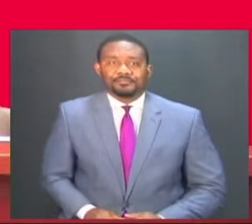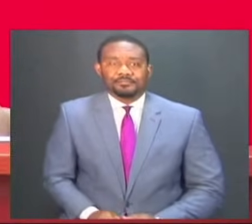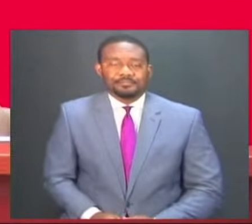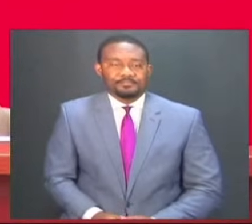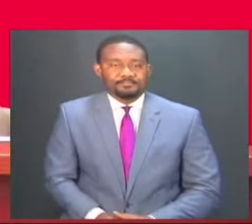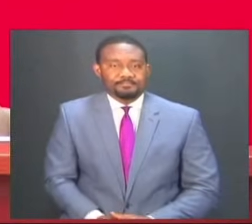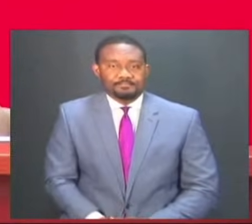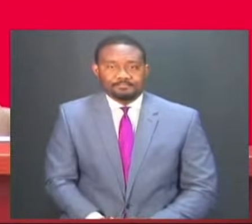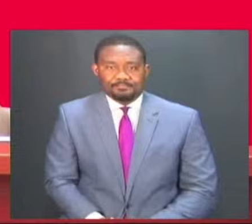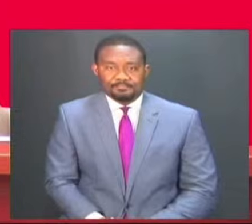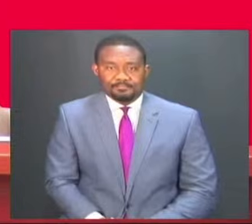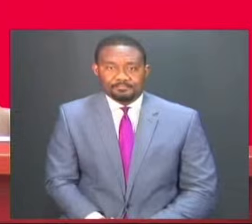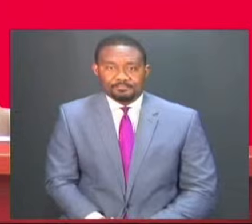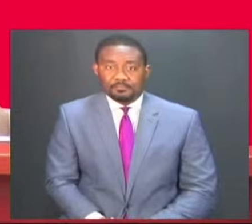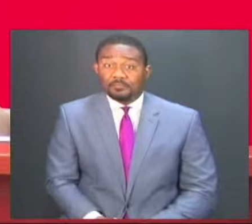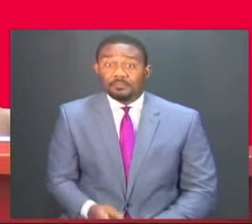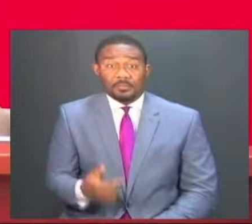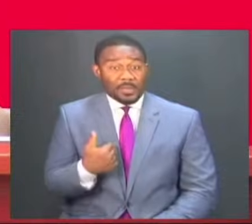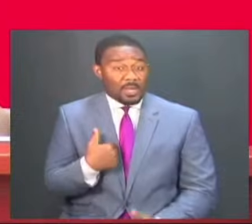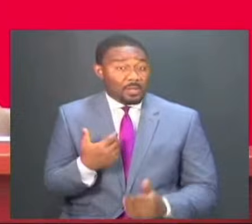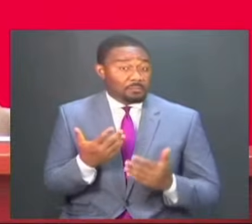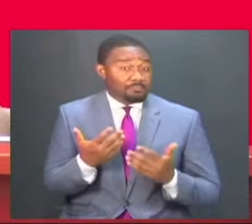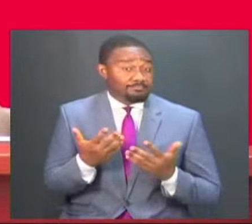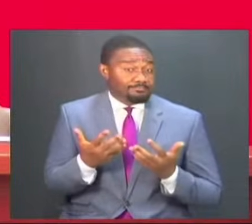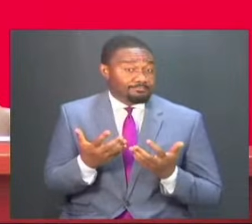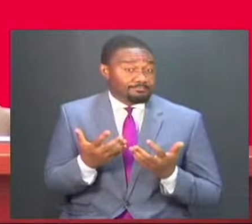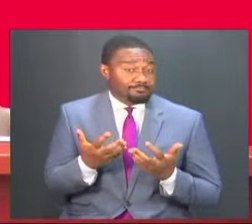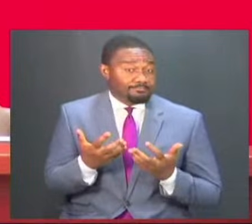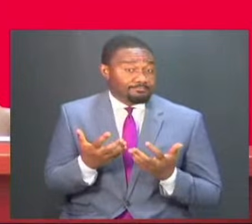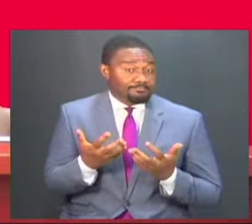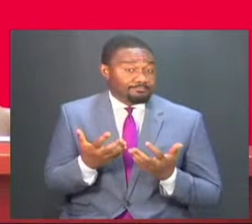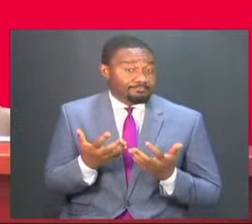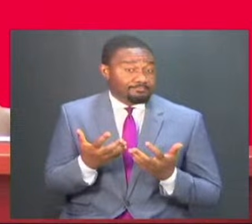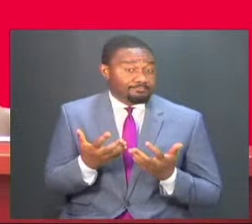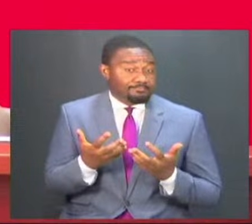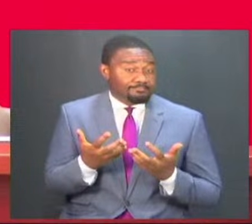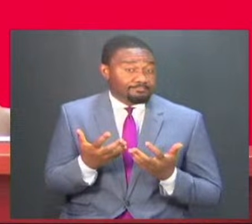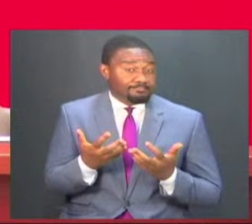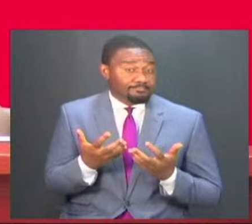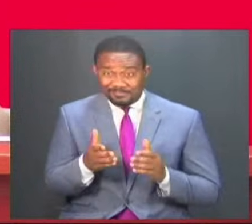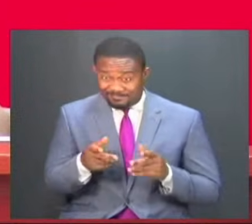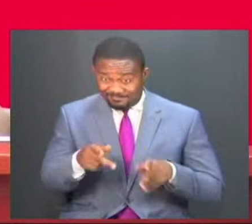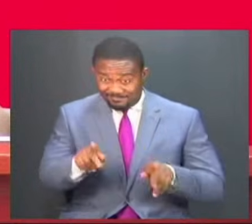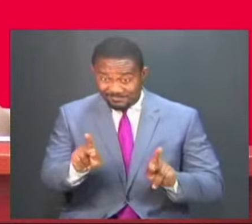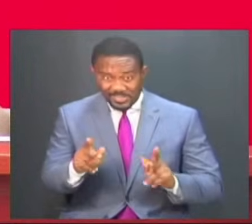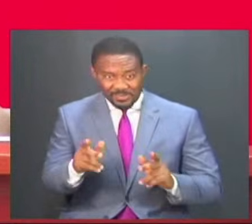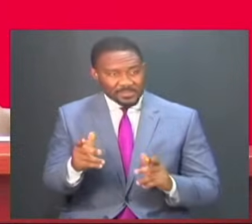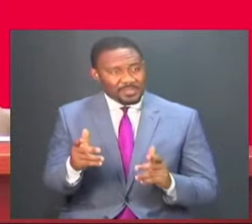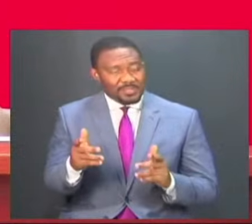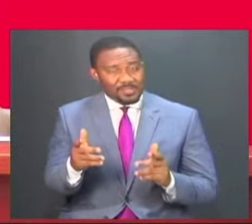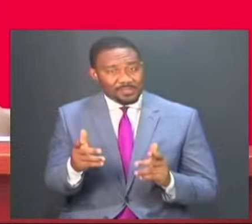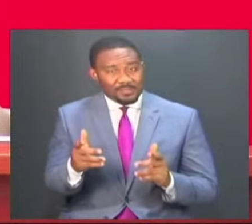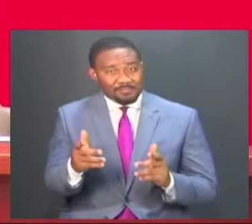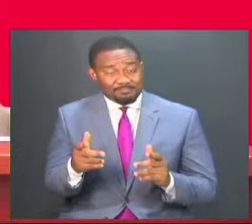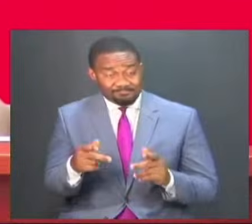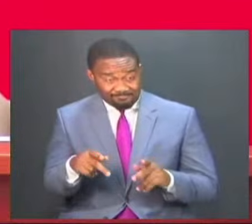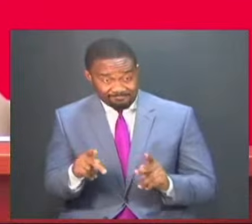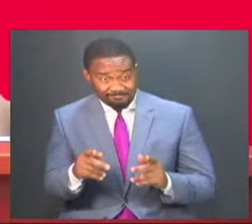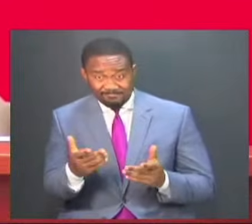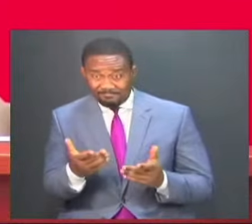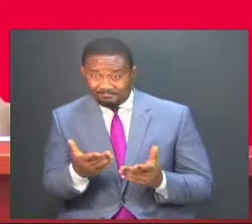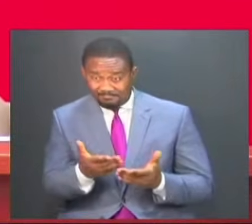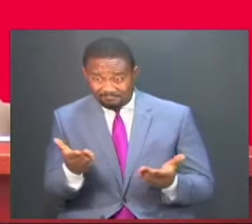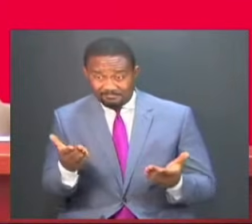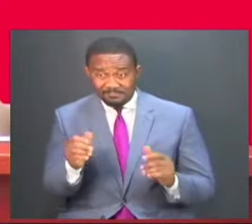honorable members, I intend to grant the leave of the House for the agreement